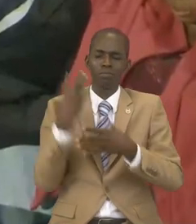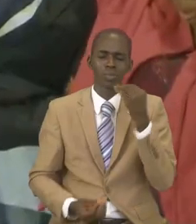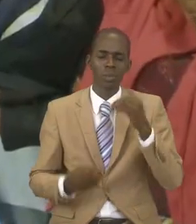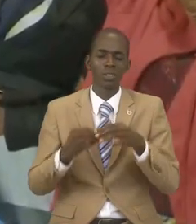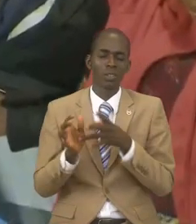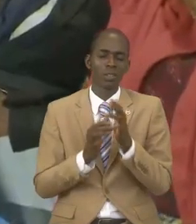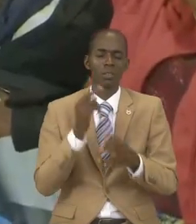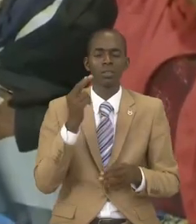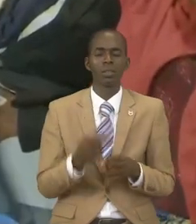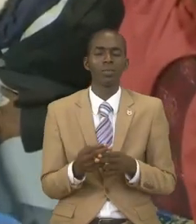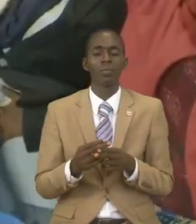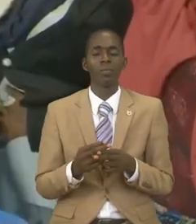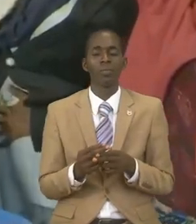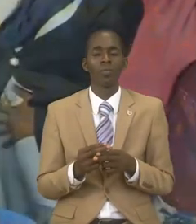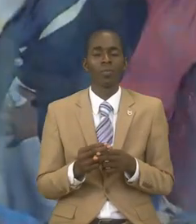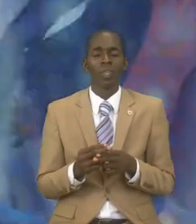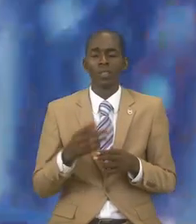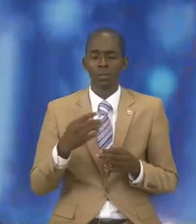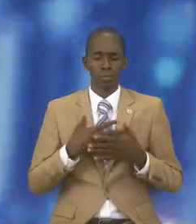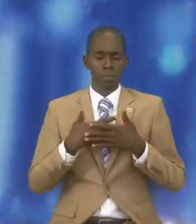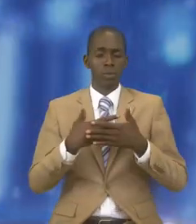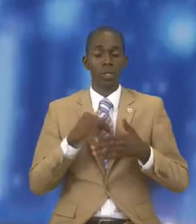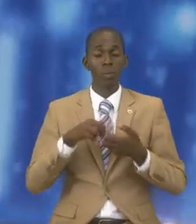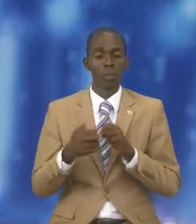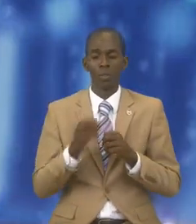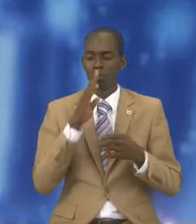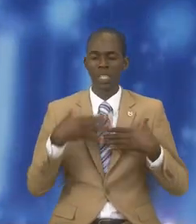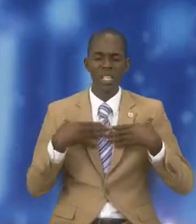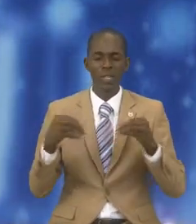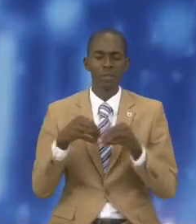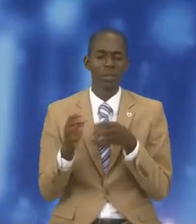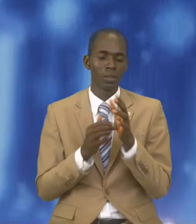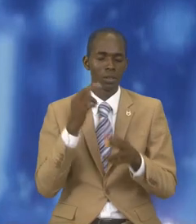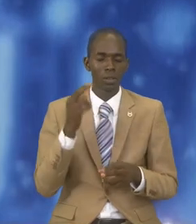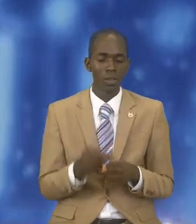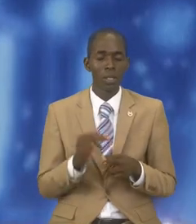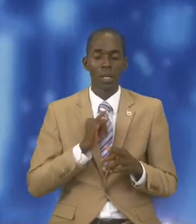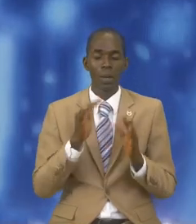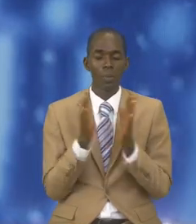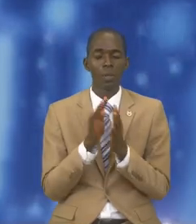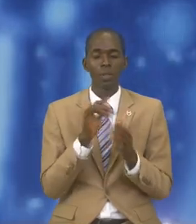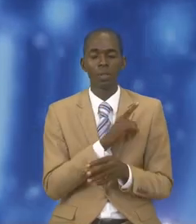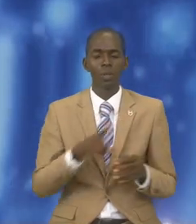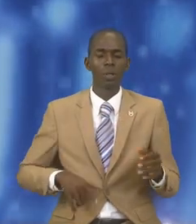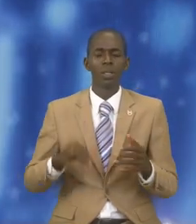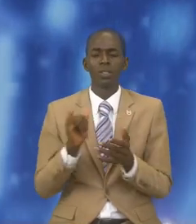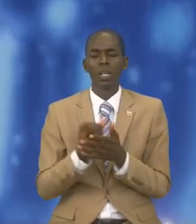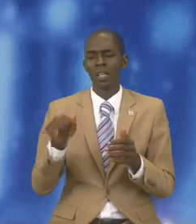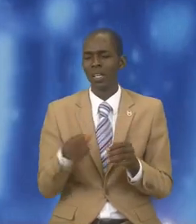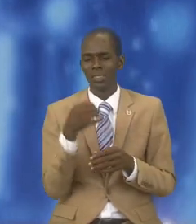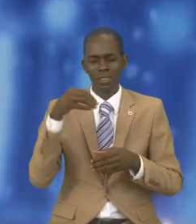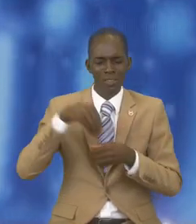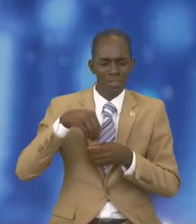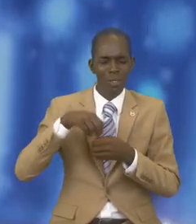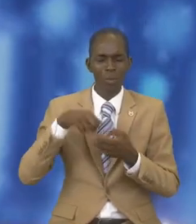name. Breathing problem, be healed in Jesus' name. And I pray, Lord, that any internal problem,